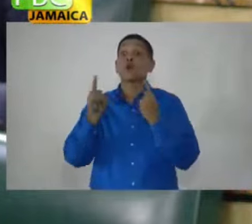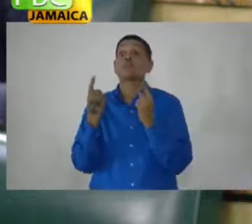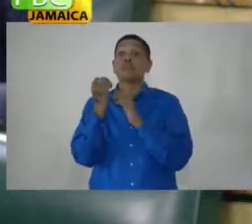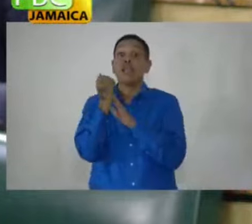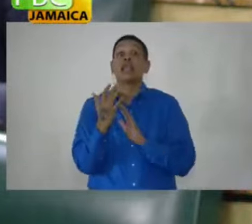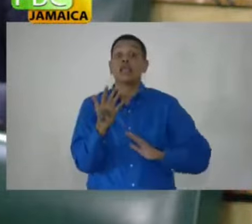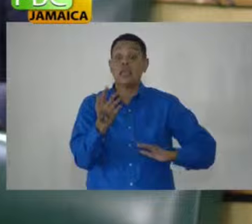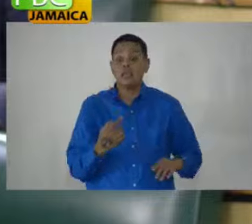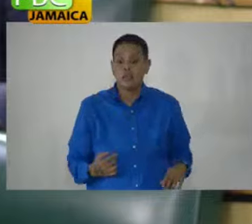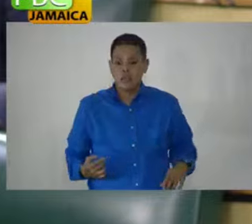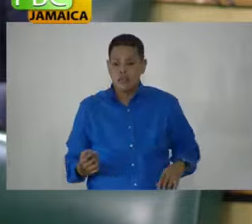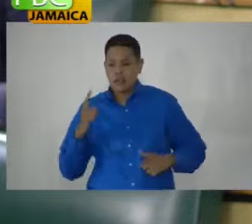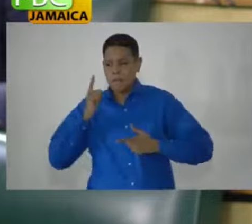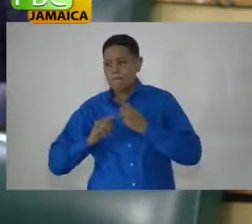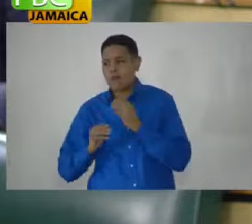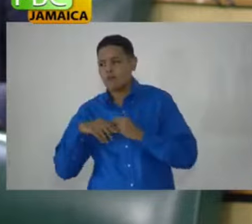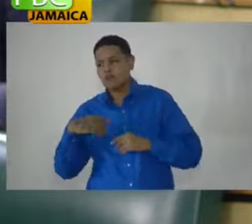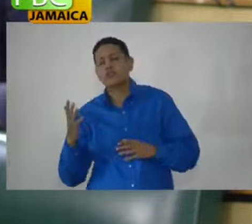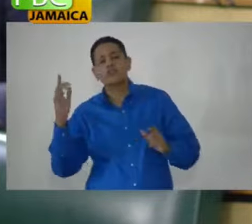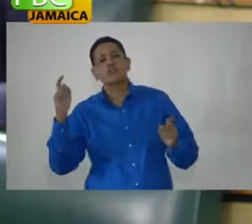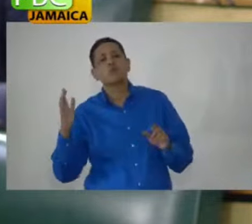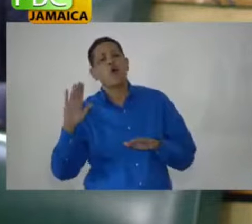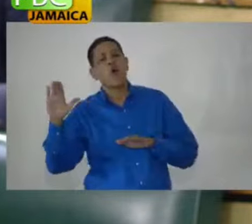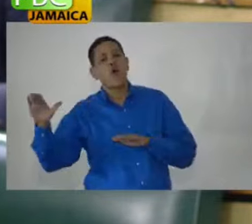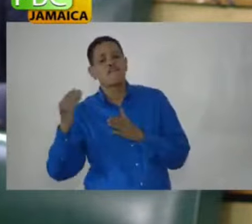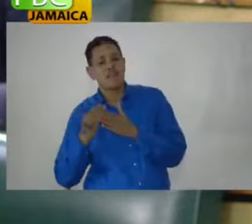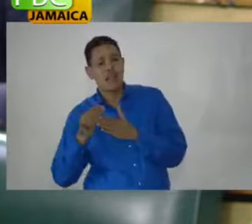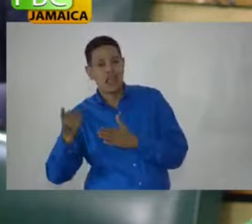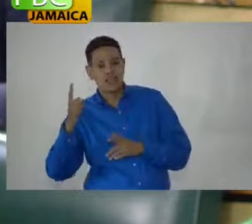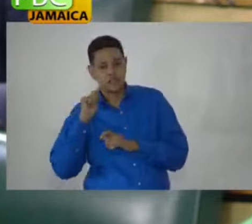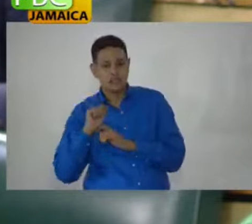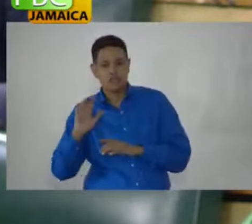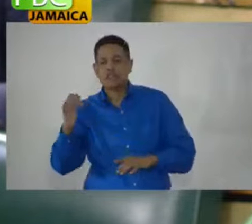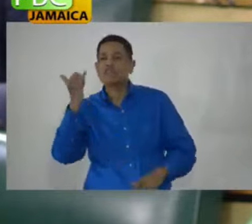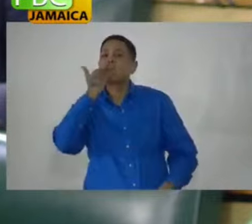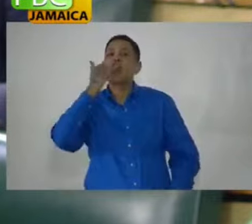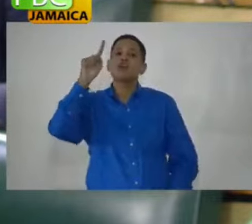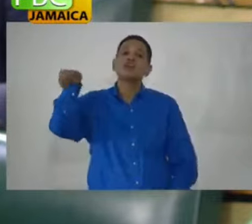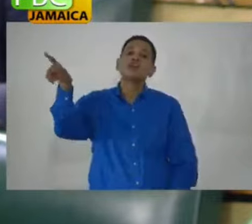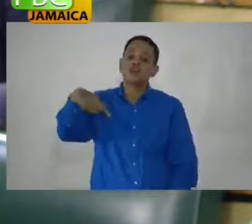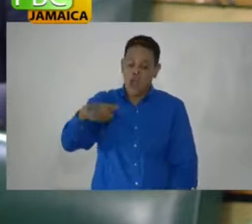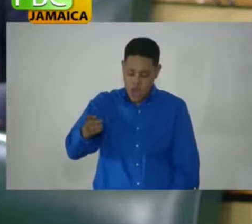leader and the spokesman on finance are dead wrong. And